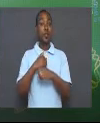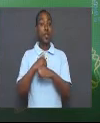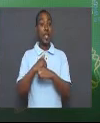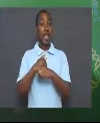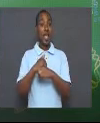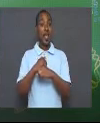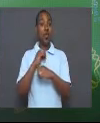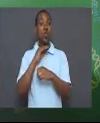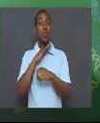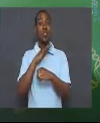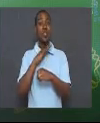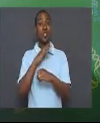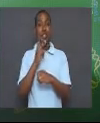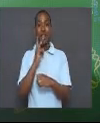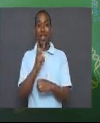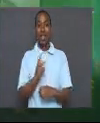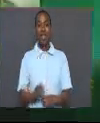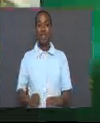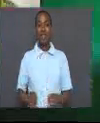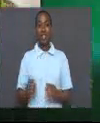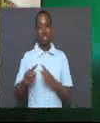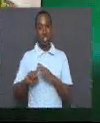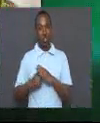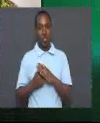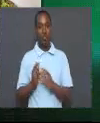spoilage. Let us begin.